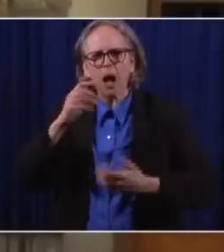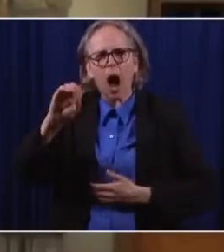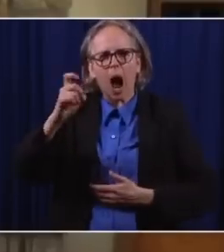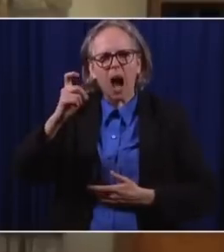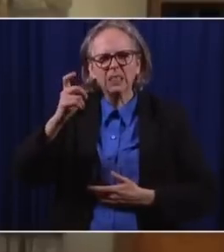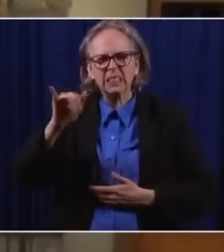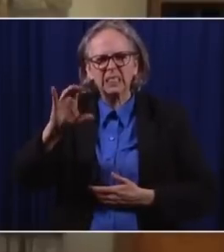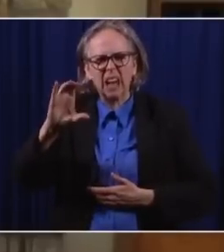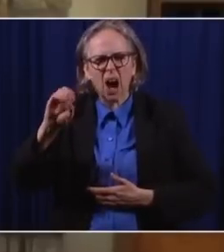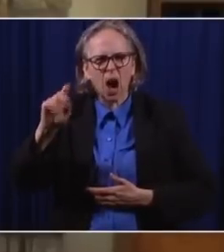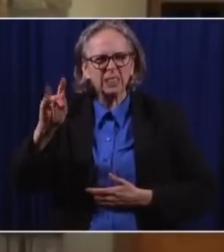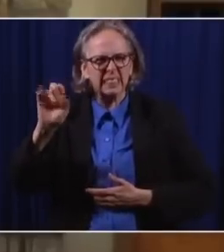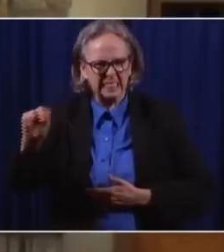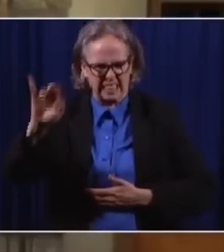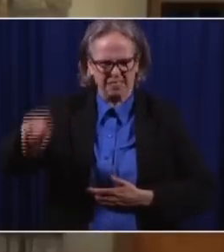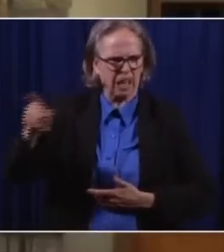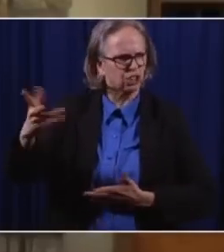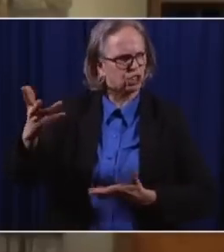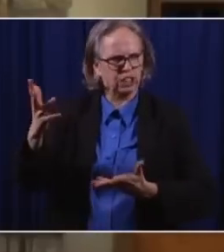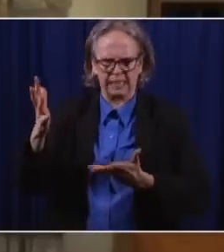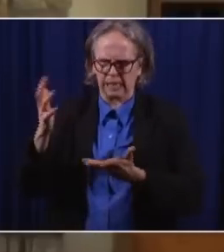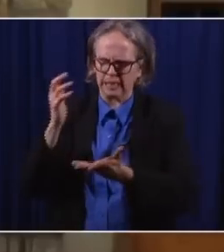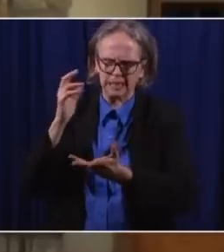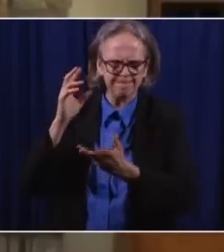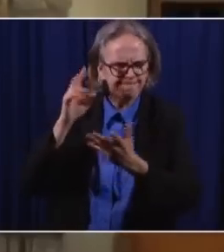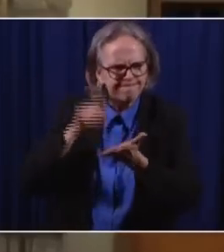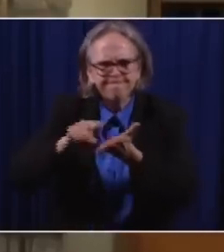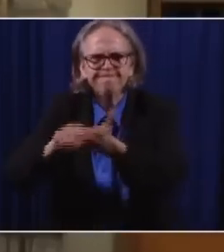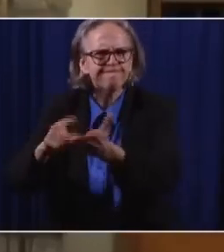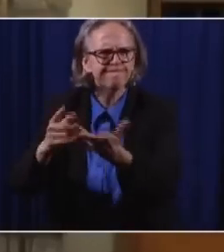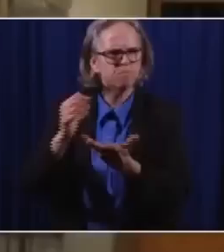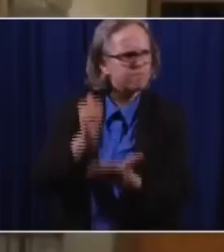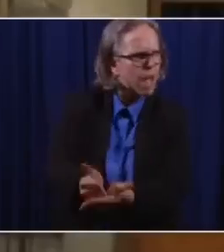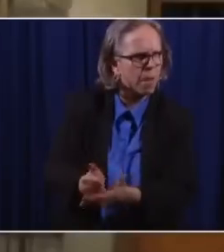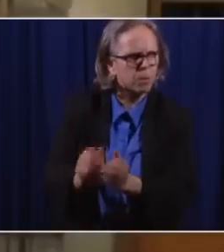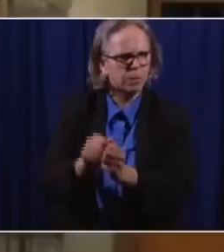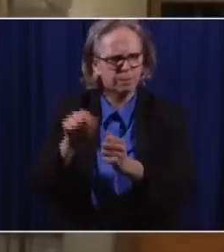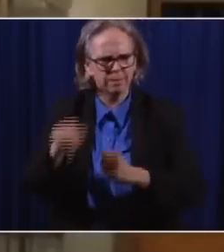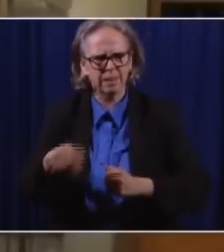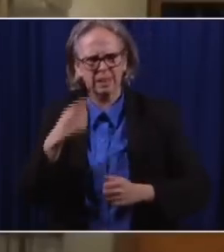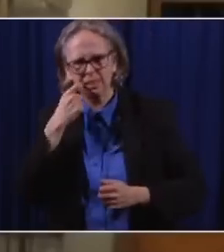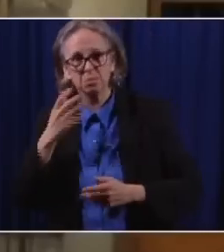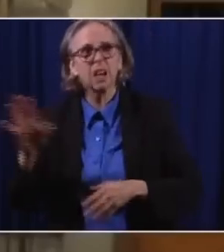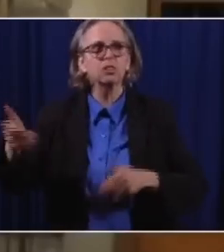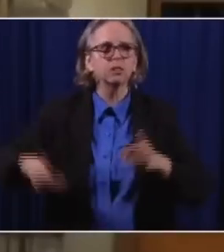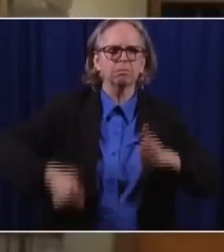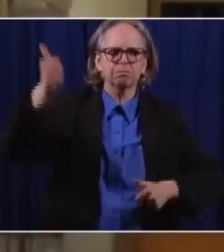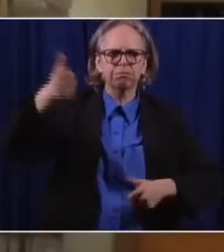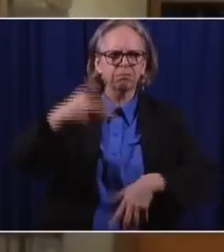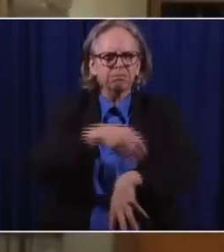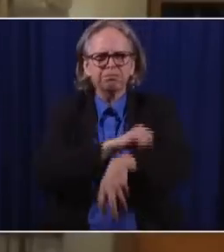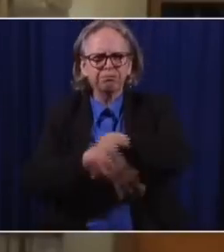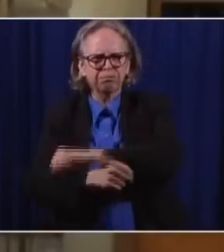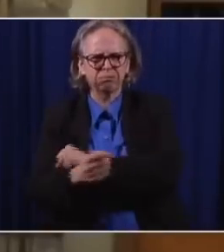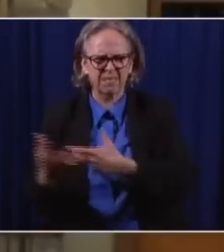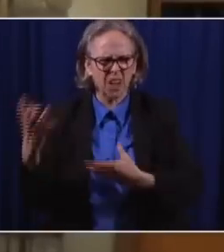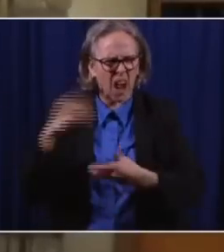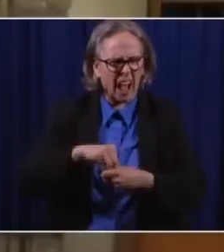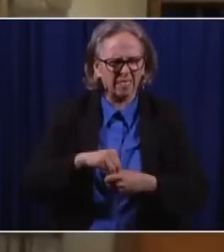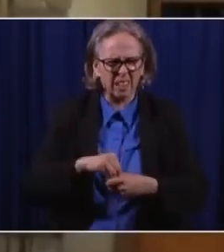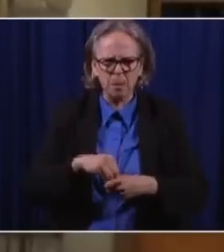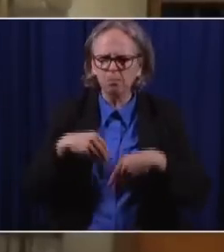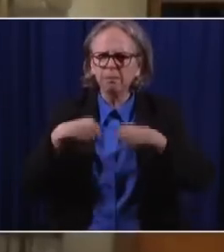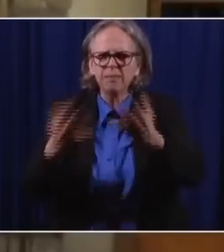to support the state's efforts to combat the effects of COVID-19 by, 1, providing $8 billion in 3